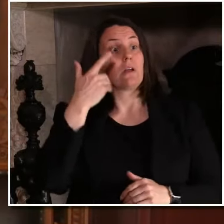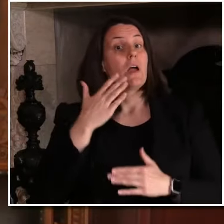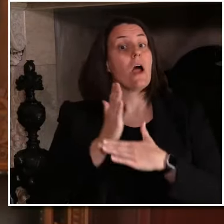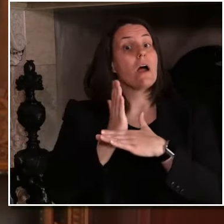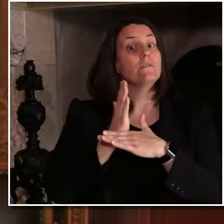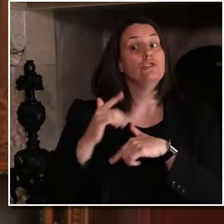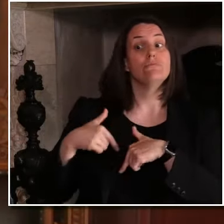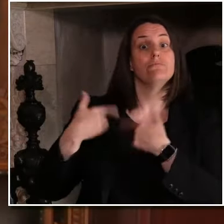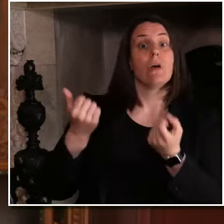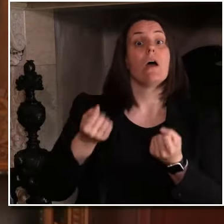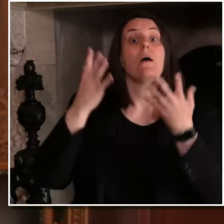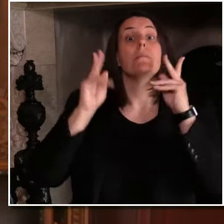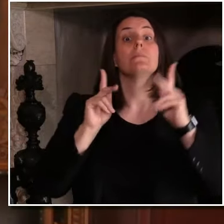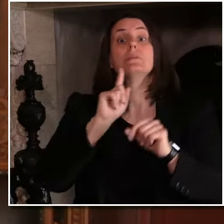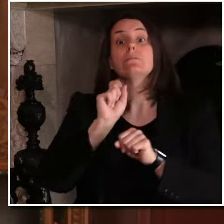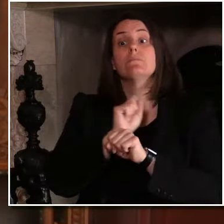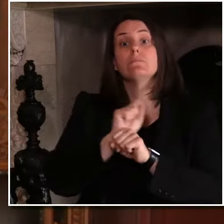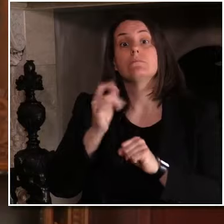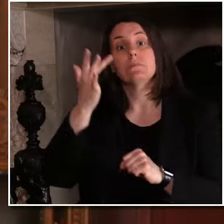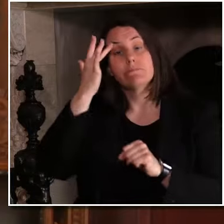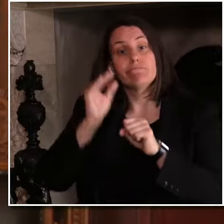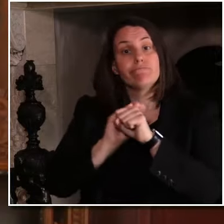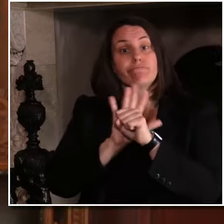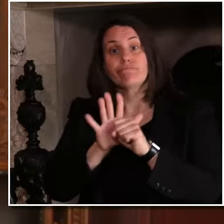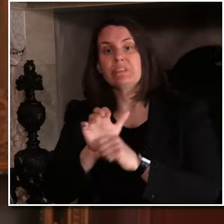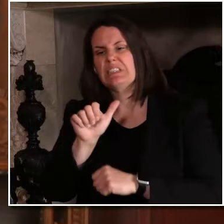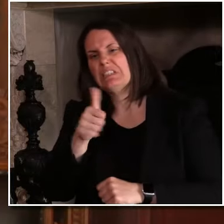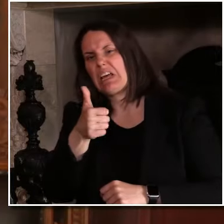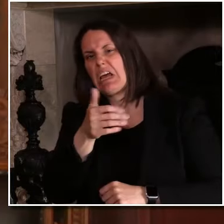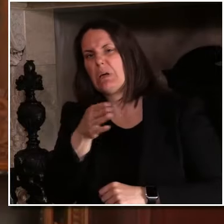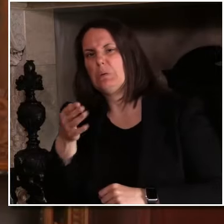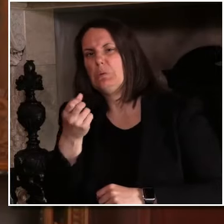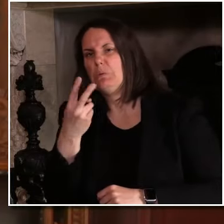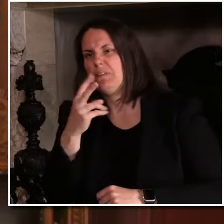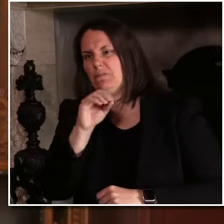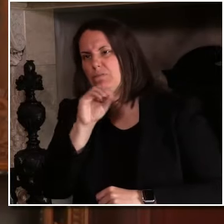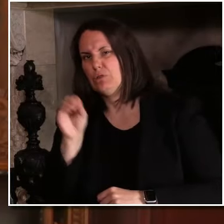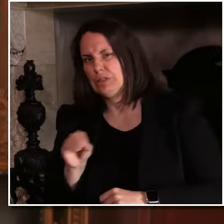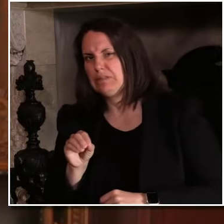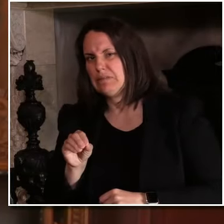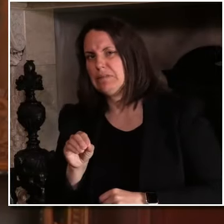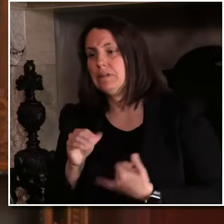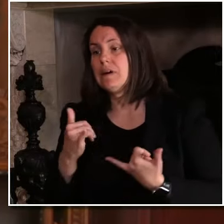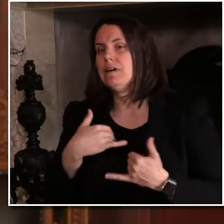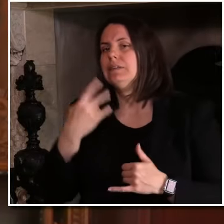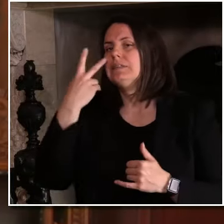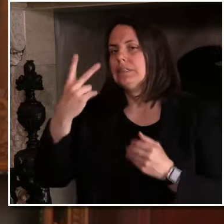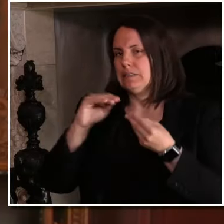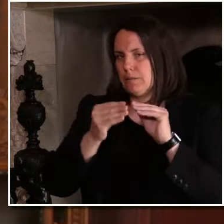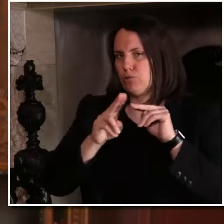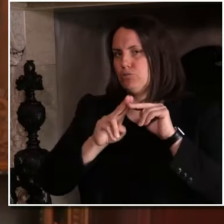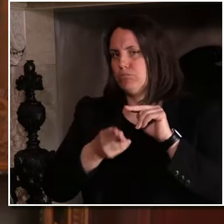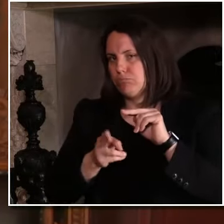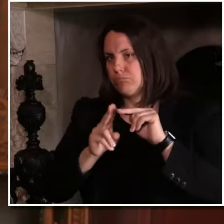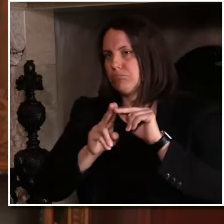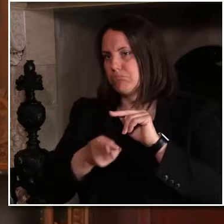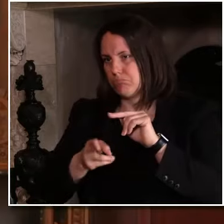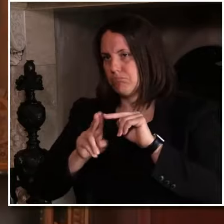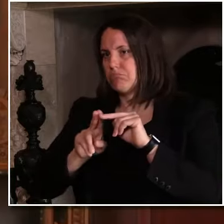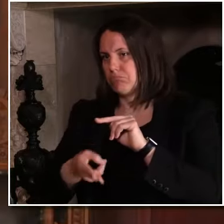percent positive over 2 weeks, before we feel like we're clearly going in the right direction. So that's the idea with that gating